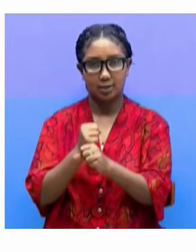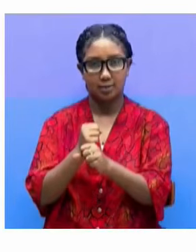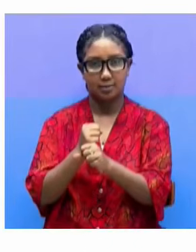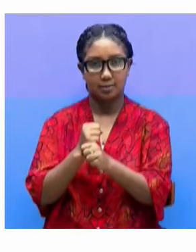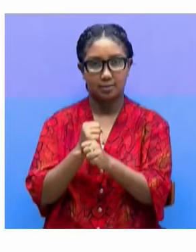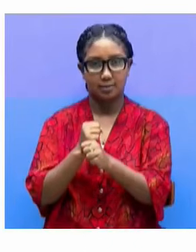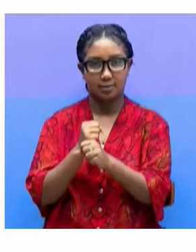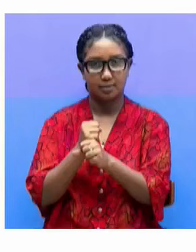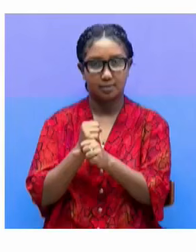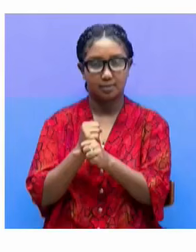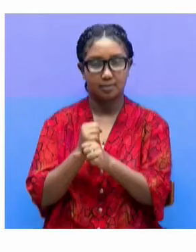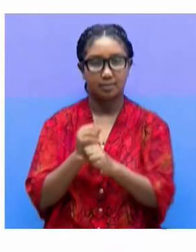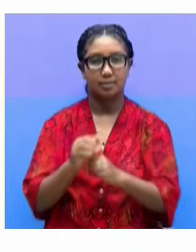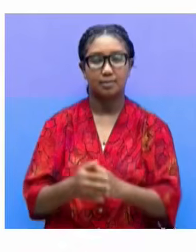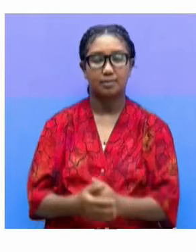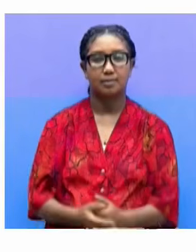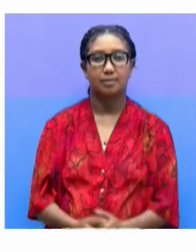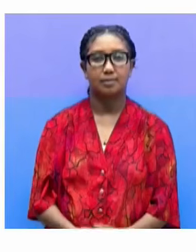if